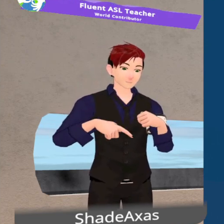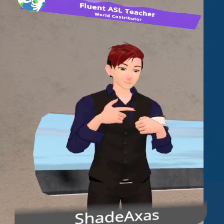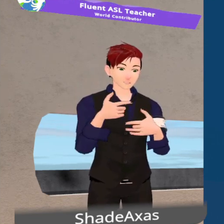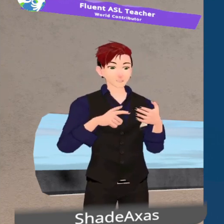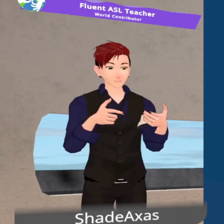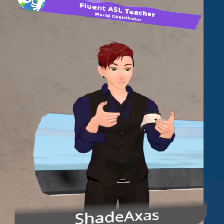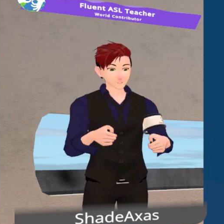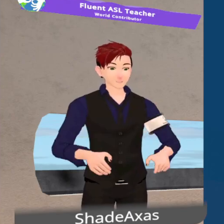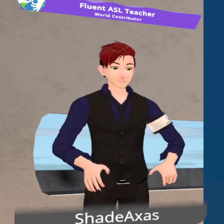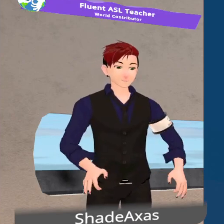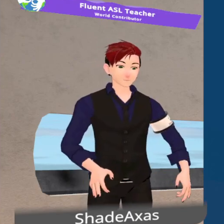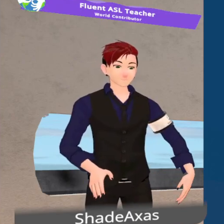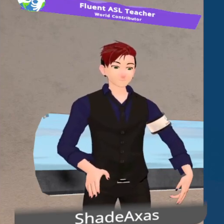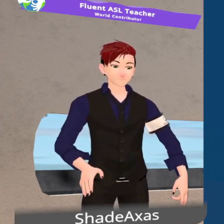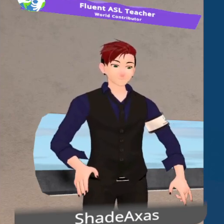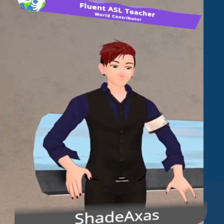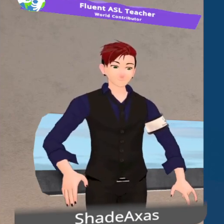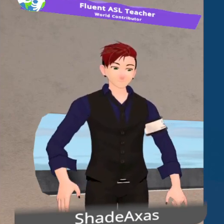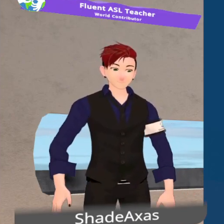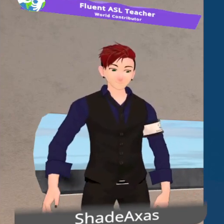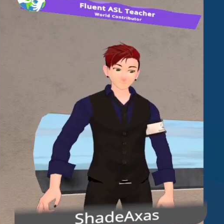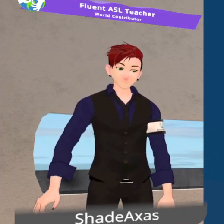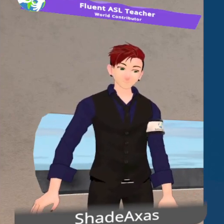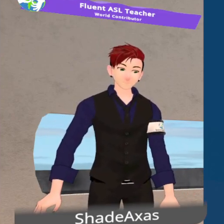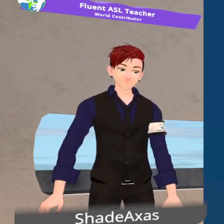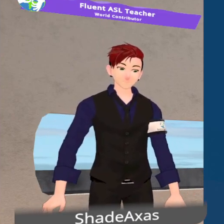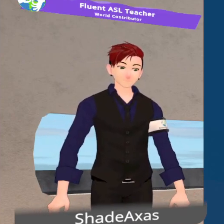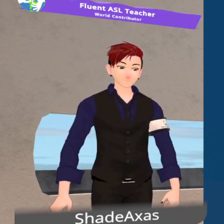active thinking about what you're doing.